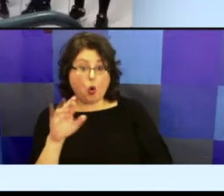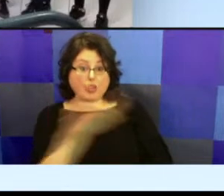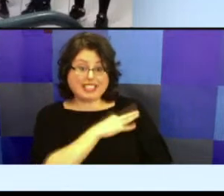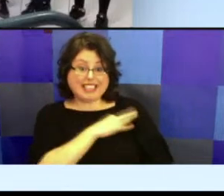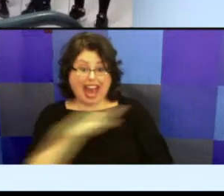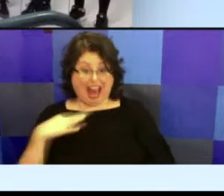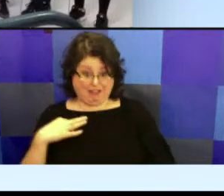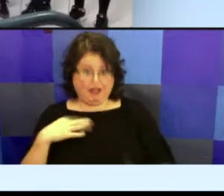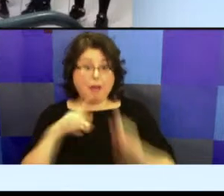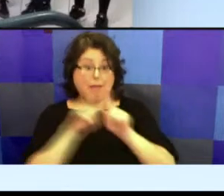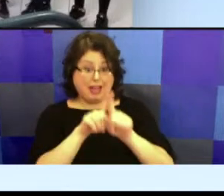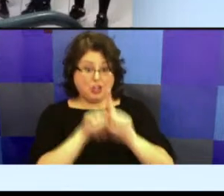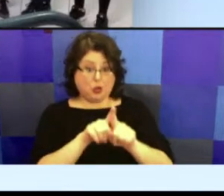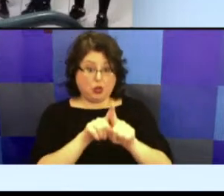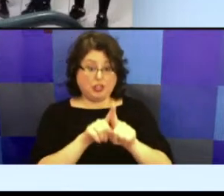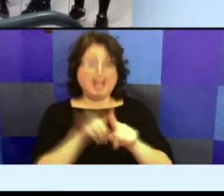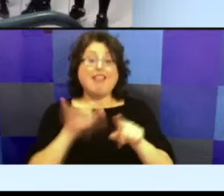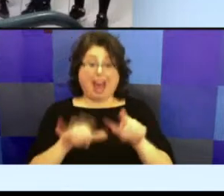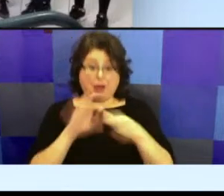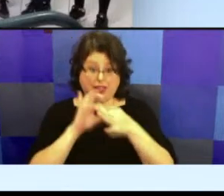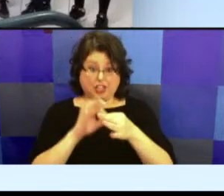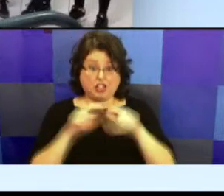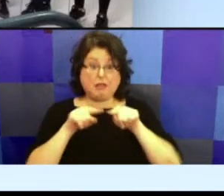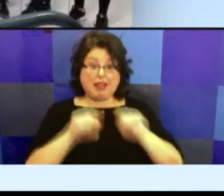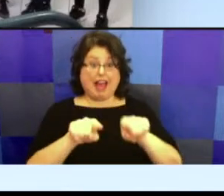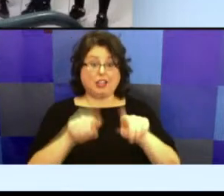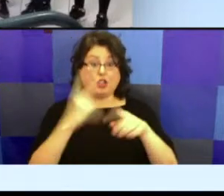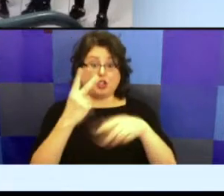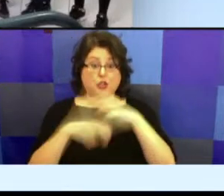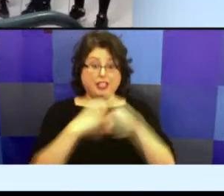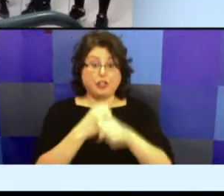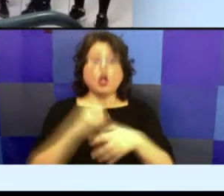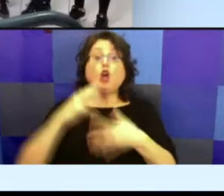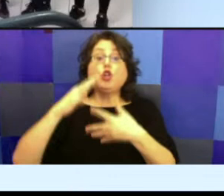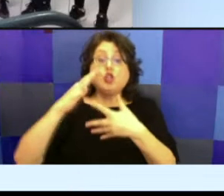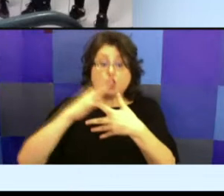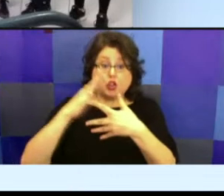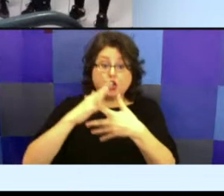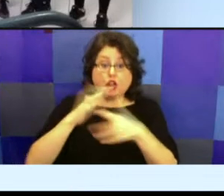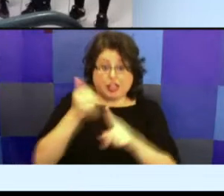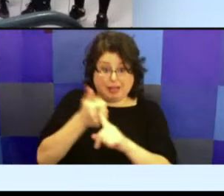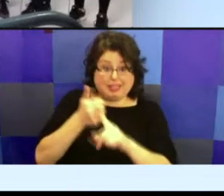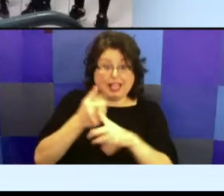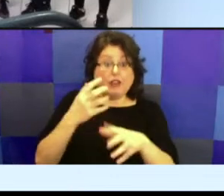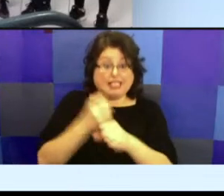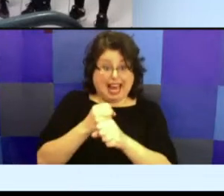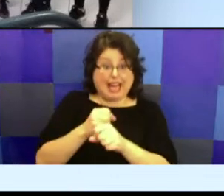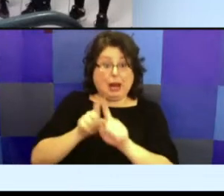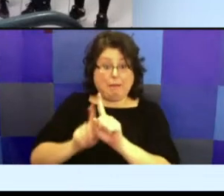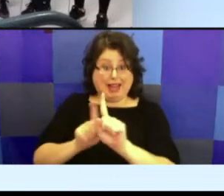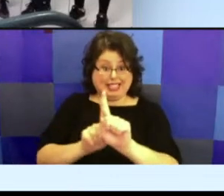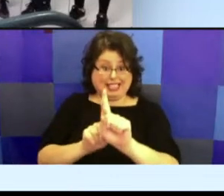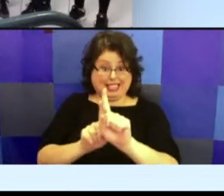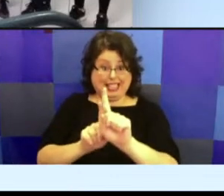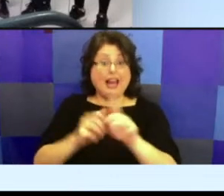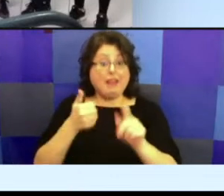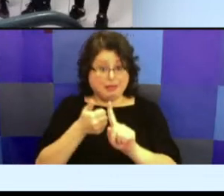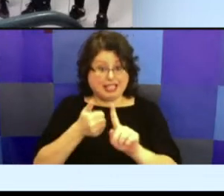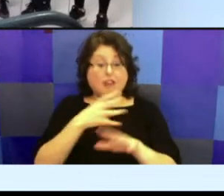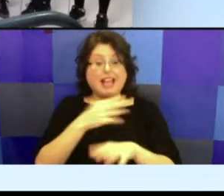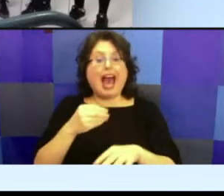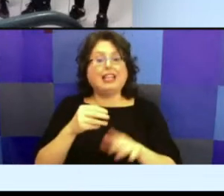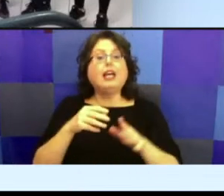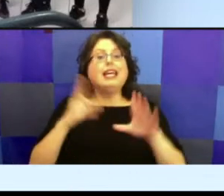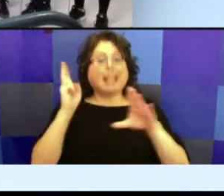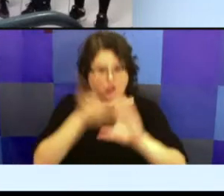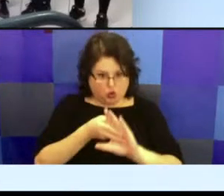those relationships for 2 years. When they become juniors, they receive a mentee and have the opportunity to join the professional mentor